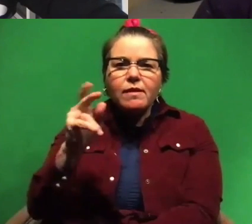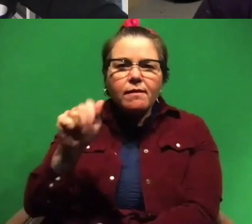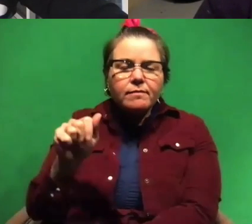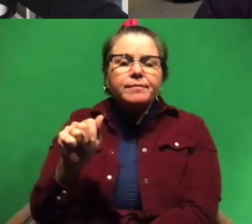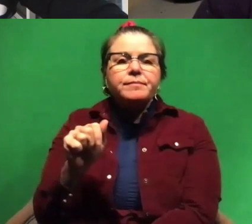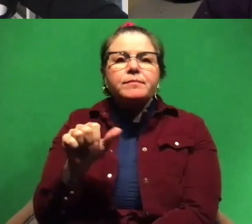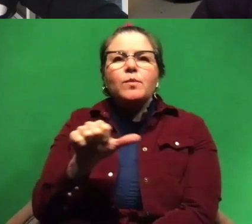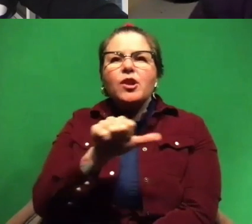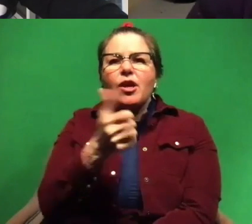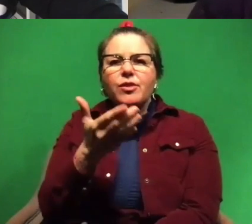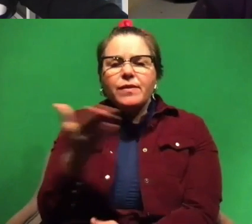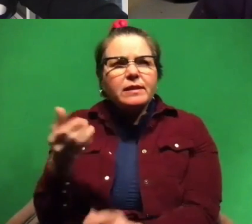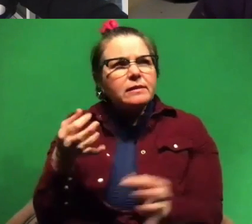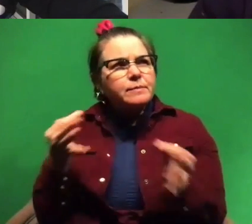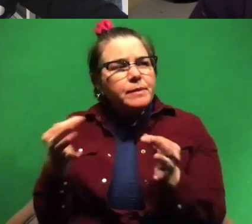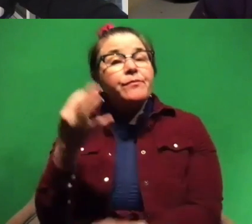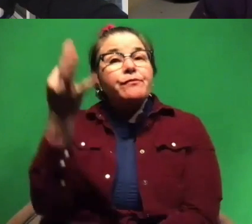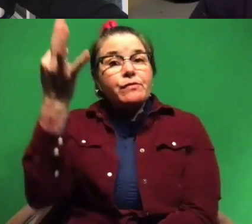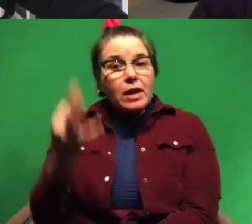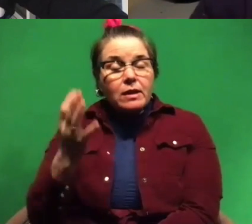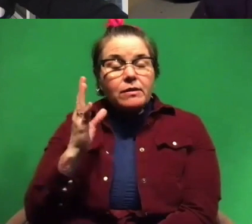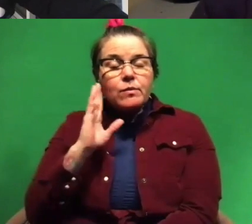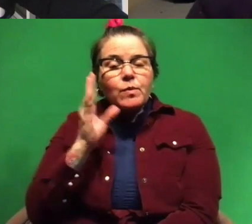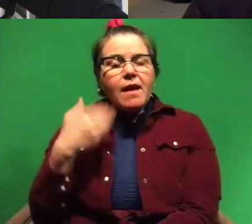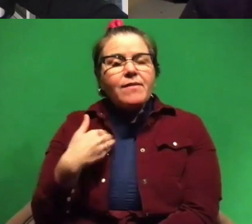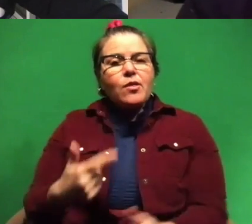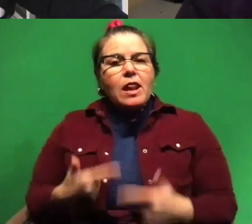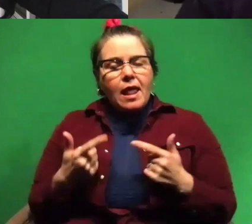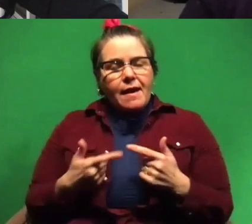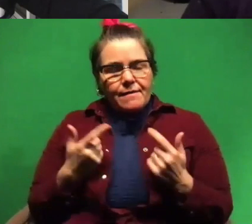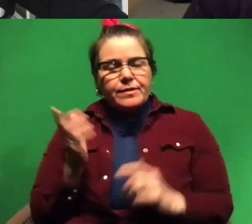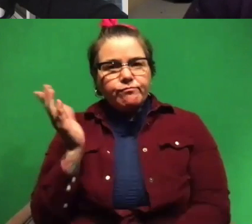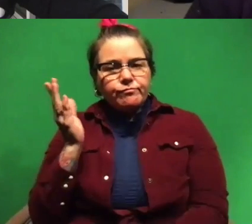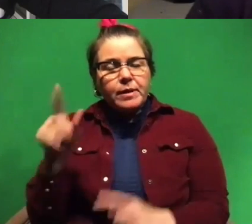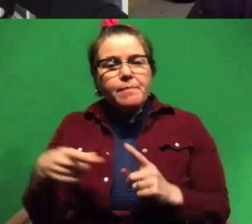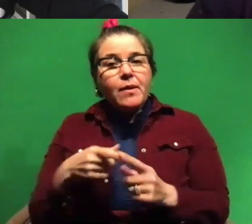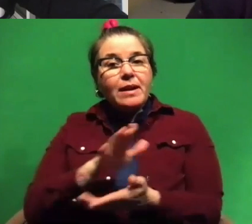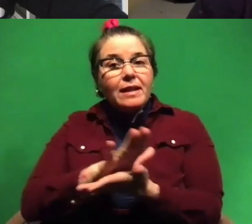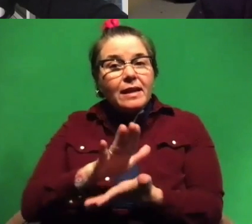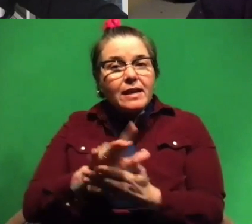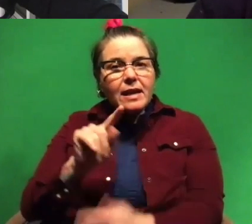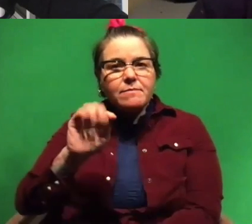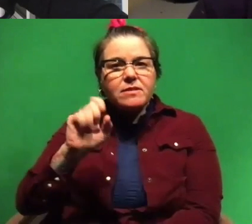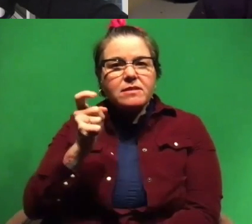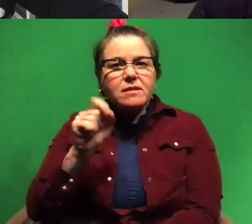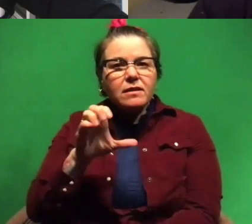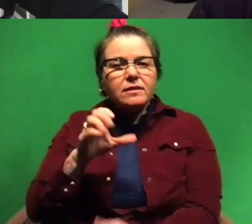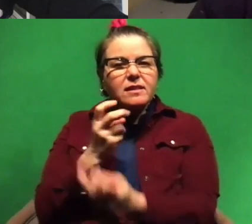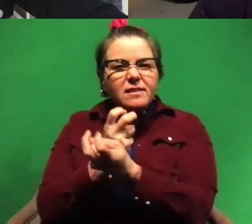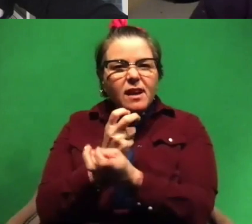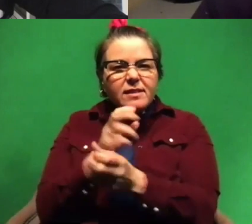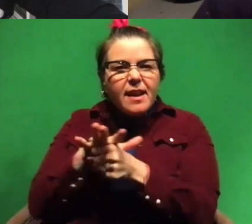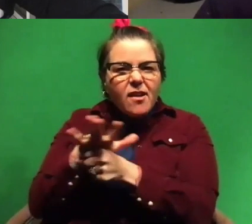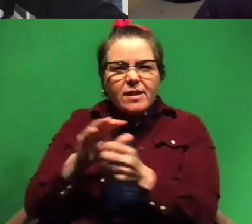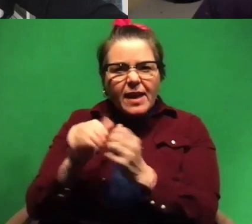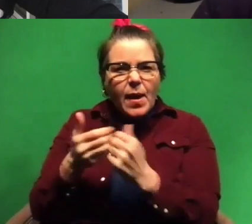other things do you need to know? On Friday, we're having another live stream all about cleaning up toxic areas and how you can best do